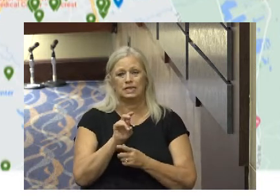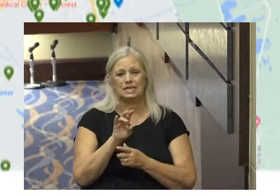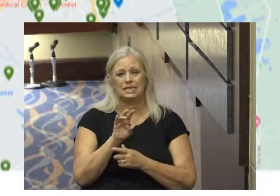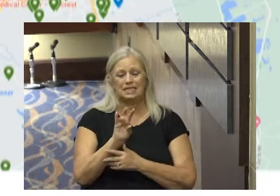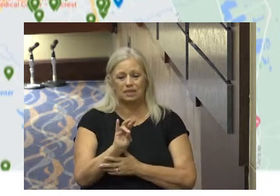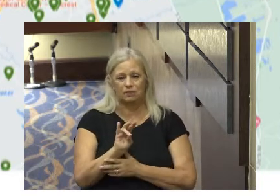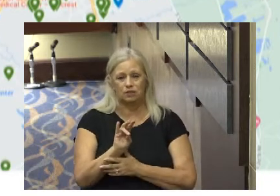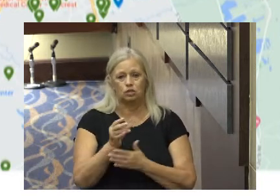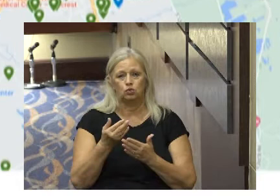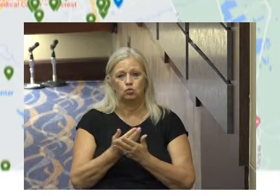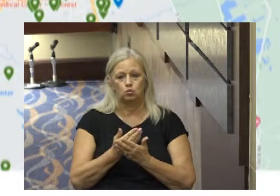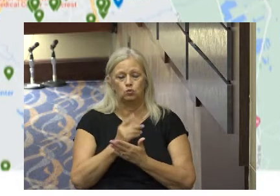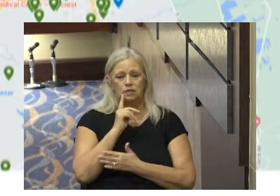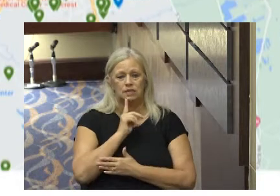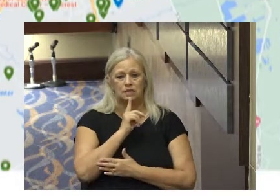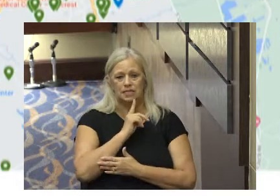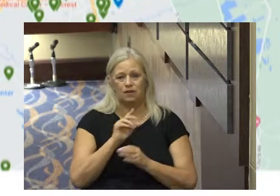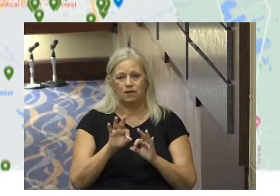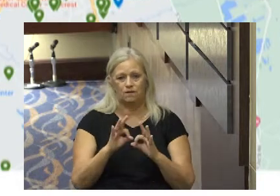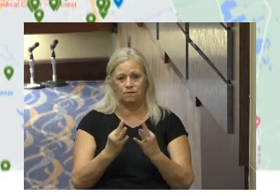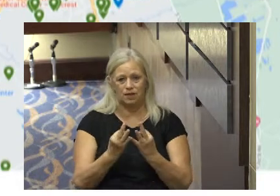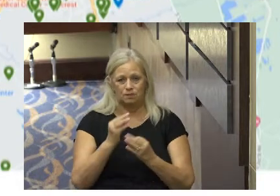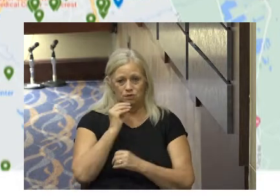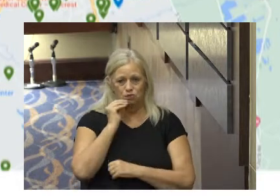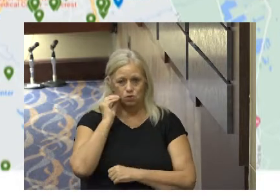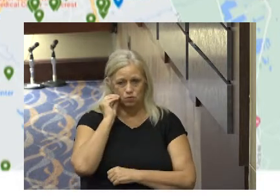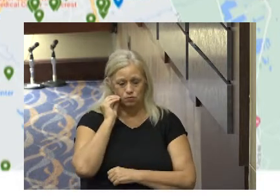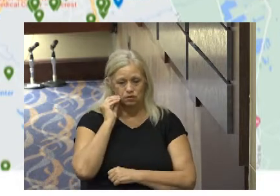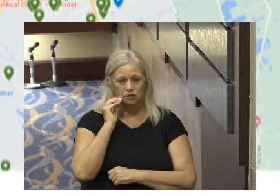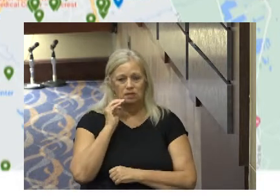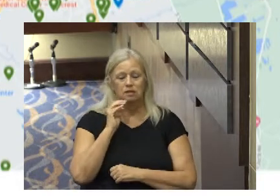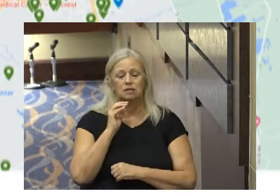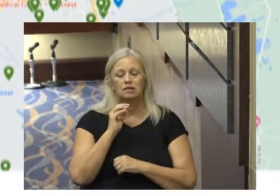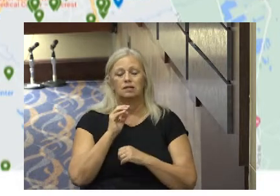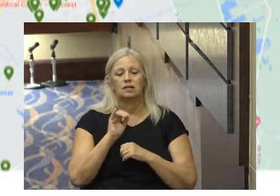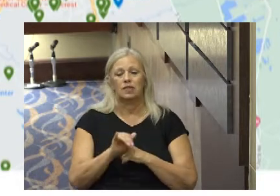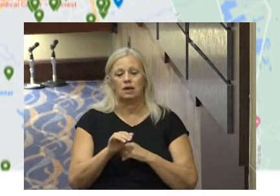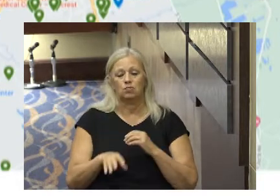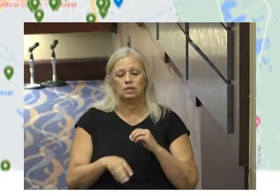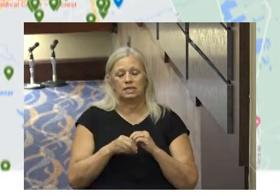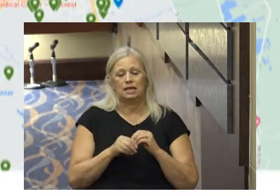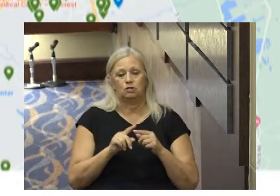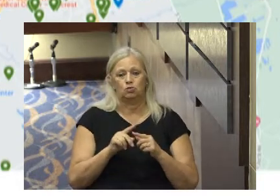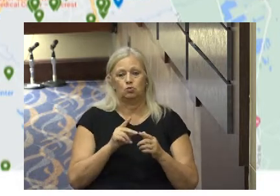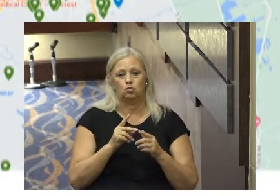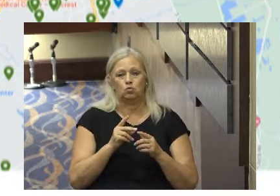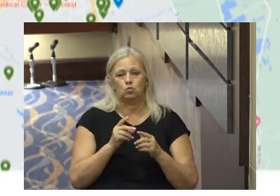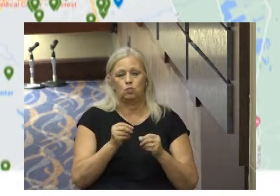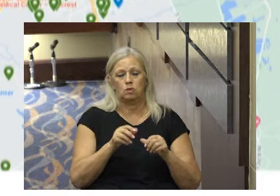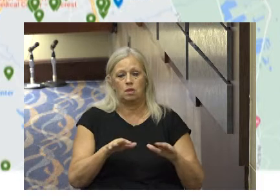built single-family homes. So that's been added to the property tax rolls